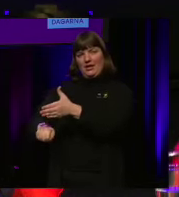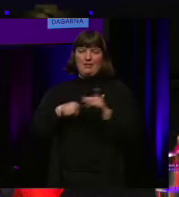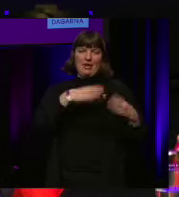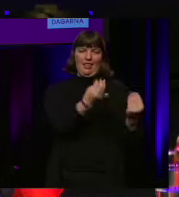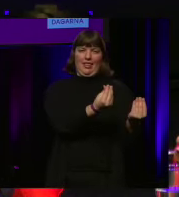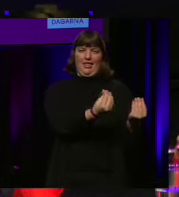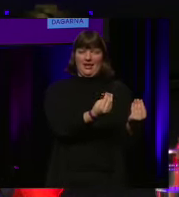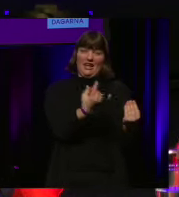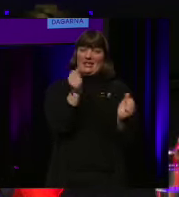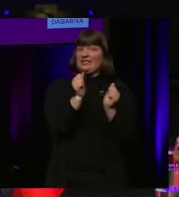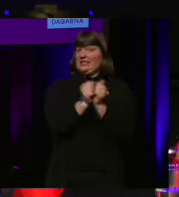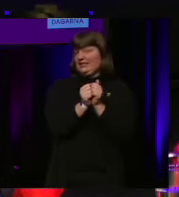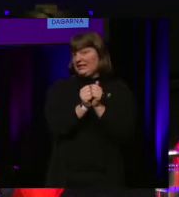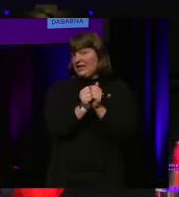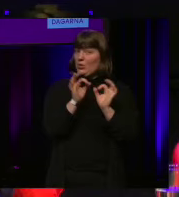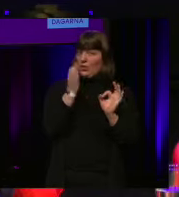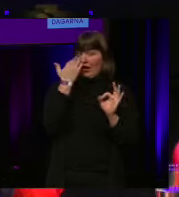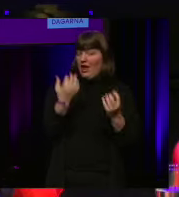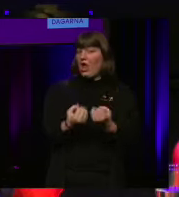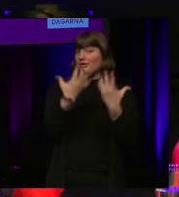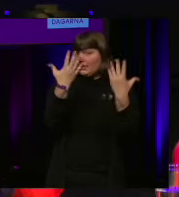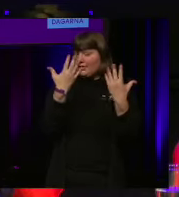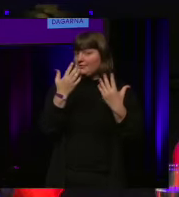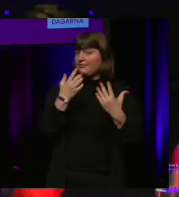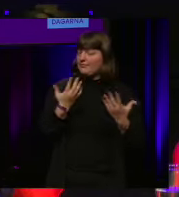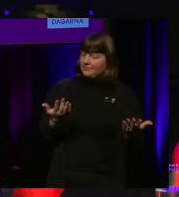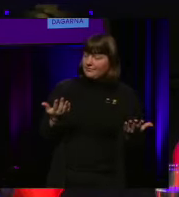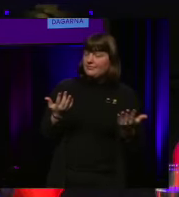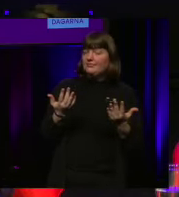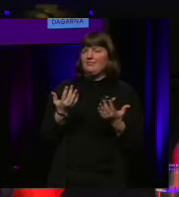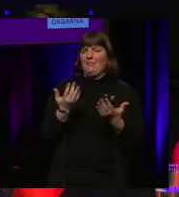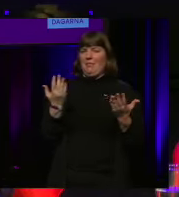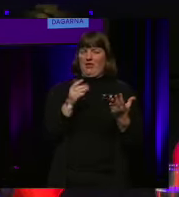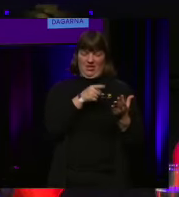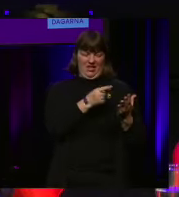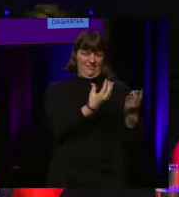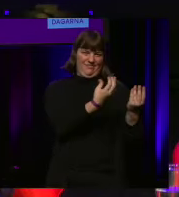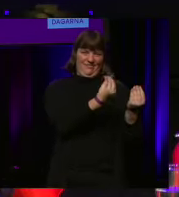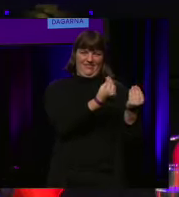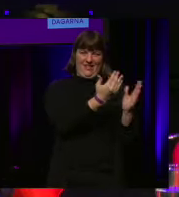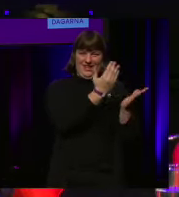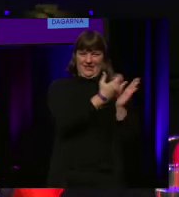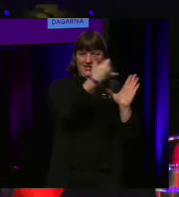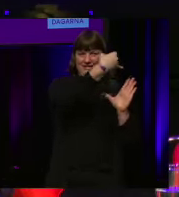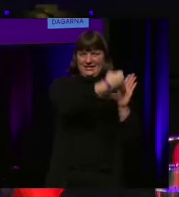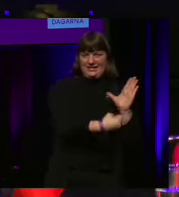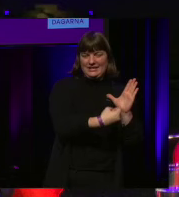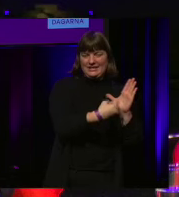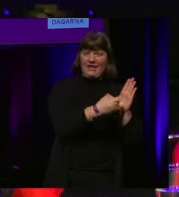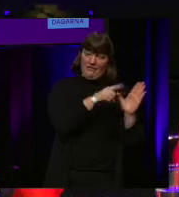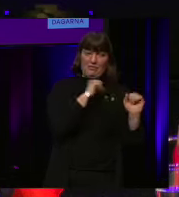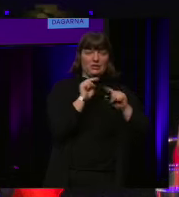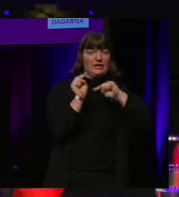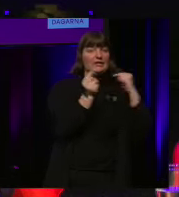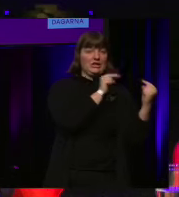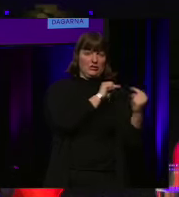is one way of having a solution to that problem. But what those thinner rights could hold, we also need to discuss